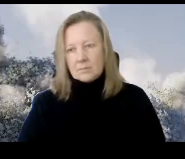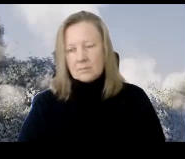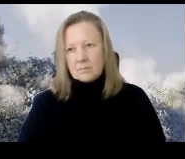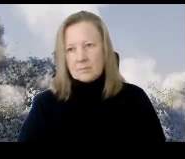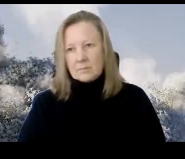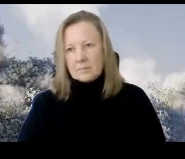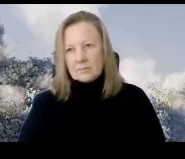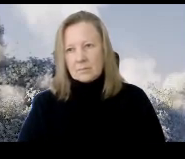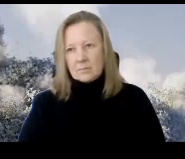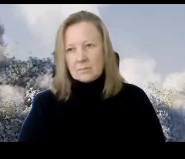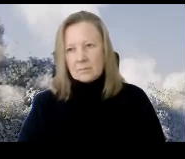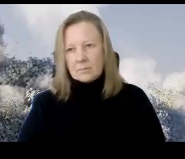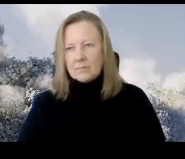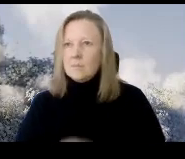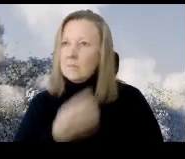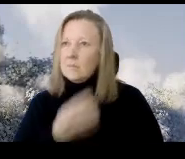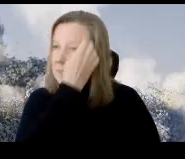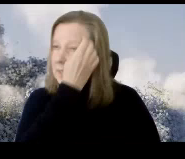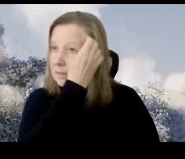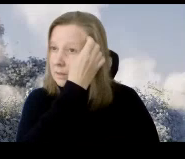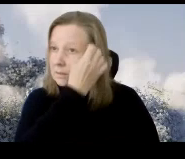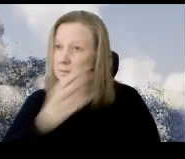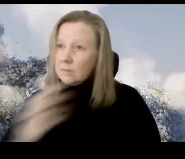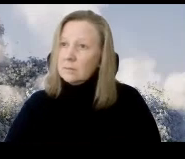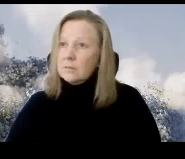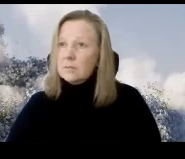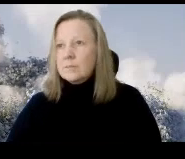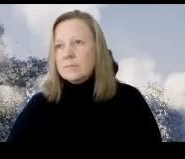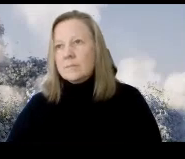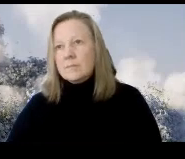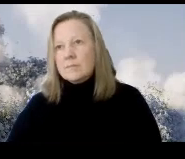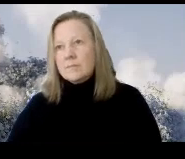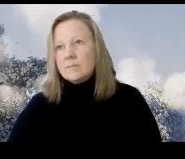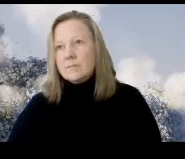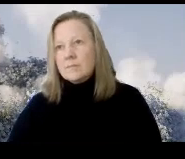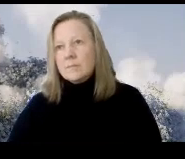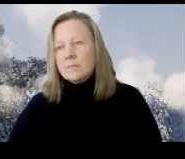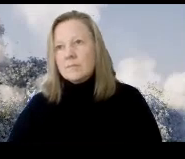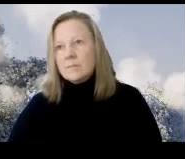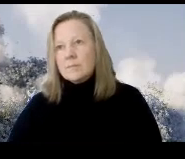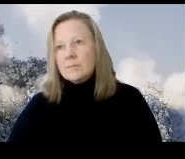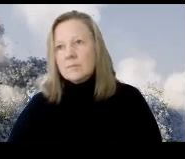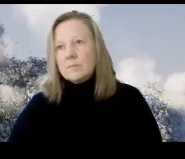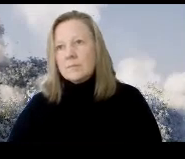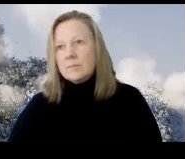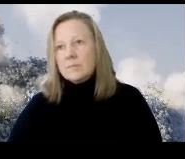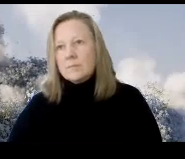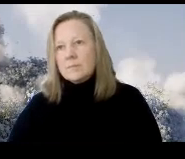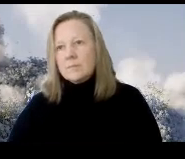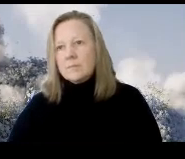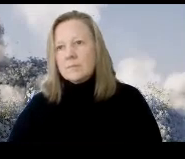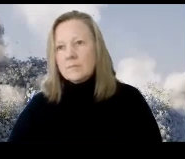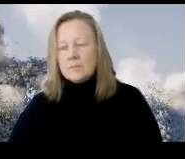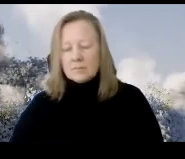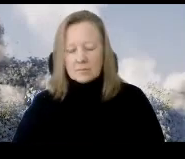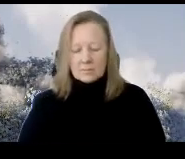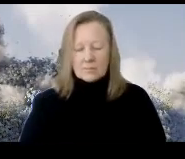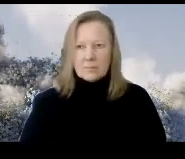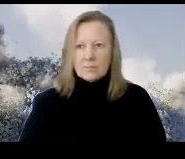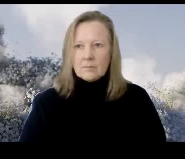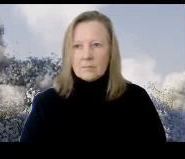it's just a blank page. So this, and you'll also notice there's a speak icon down at the bottom left. So in